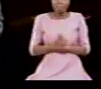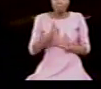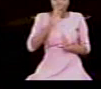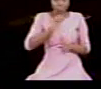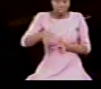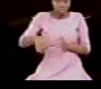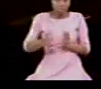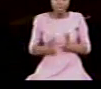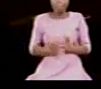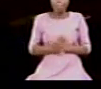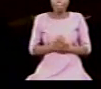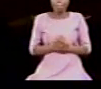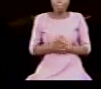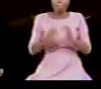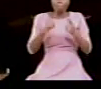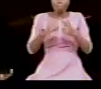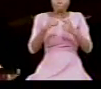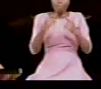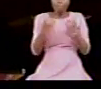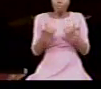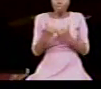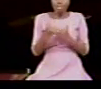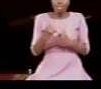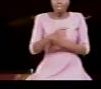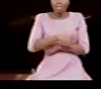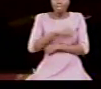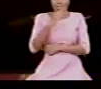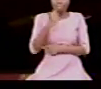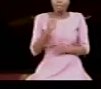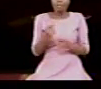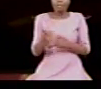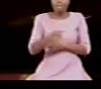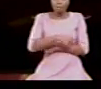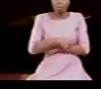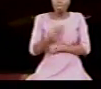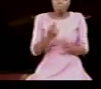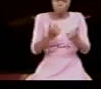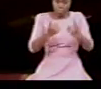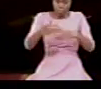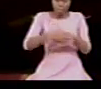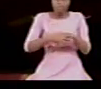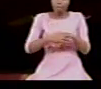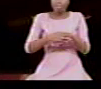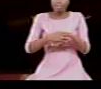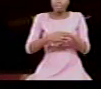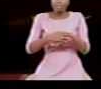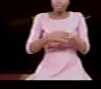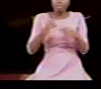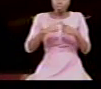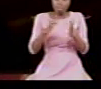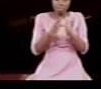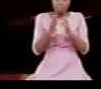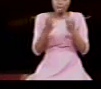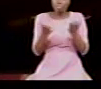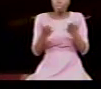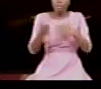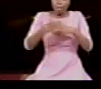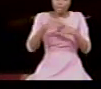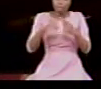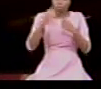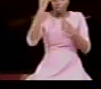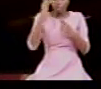You're sowing. Today is a day you want to retrace your locus, retrace your steps back to the Bible, back to